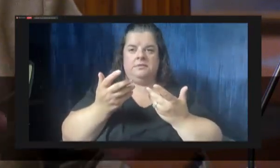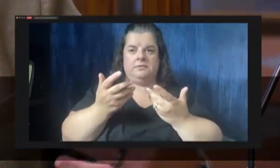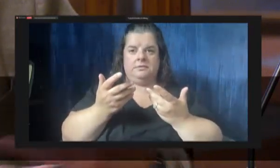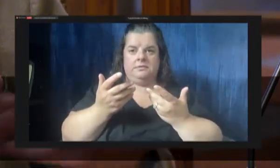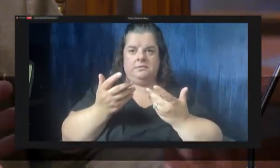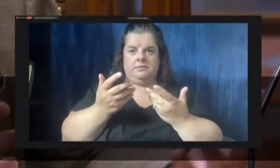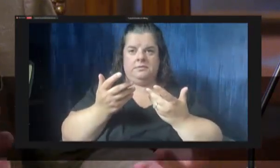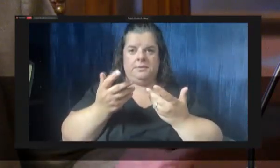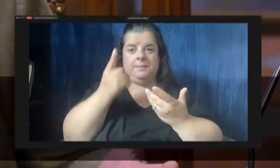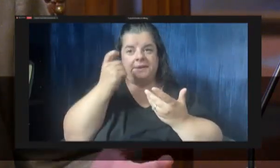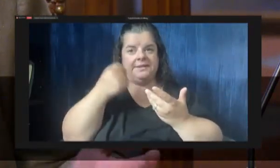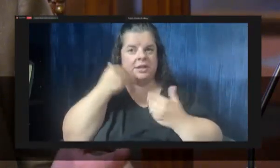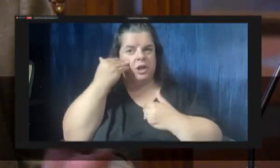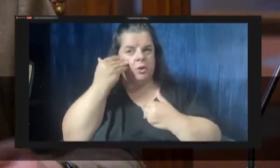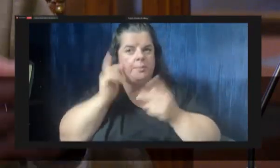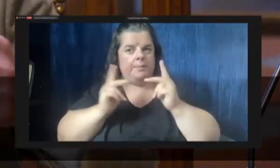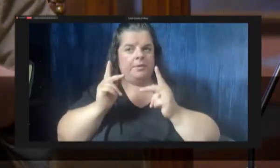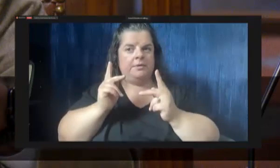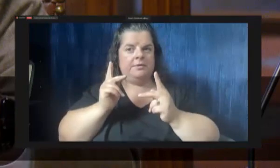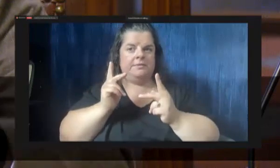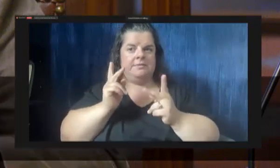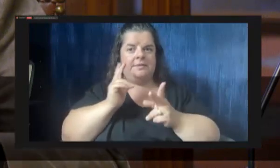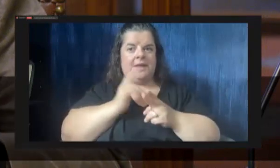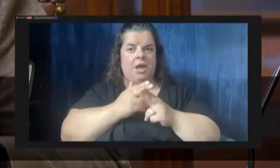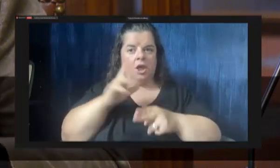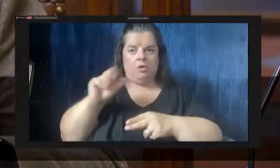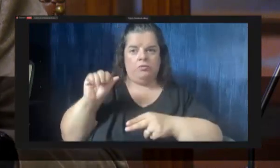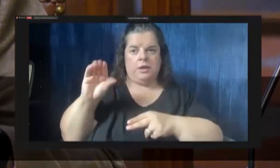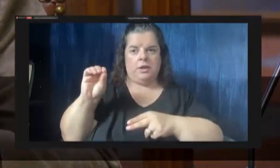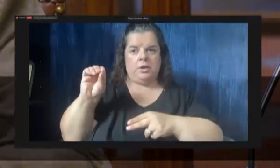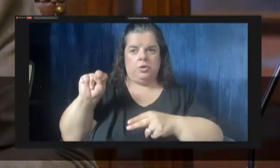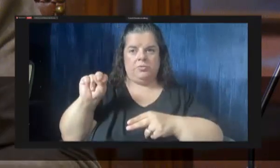I know people consider raccoons a nuisance,